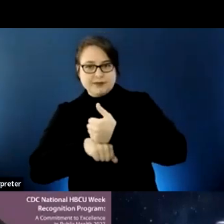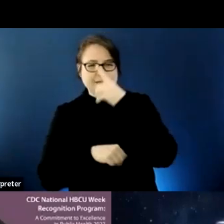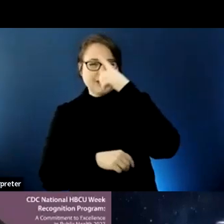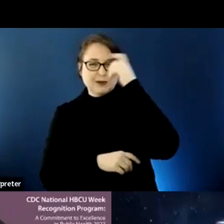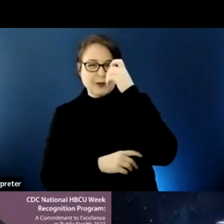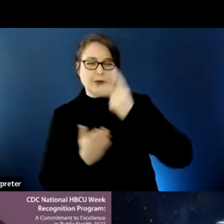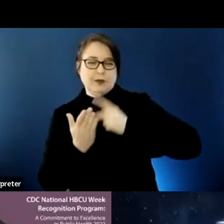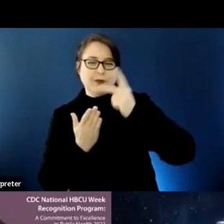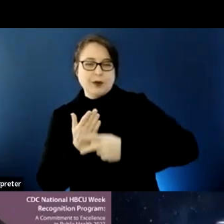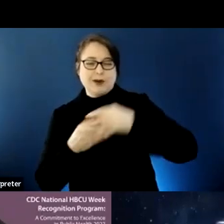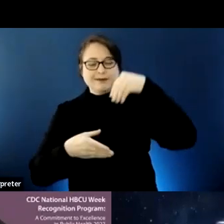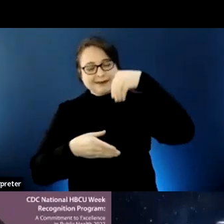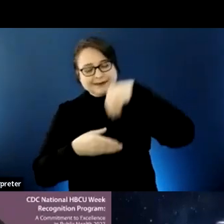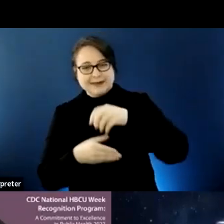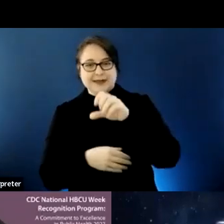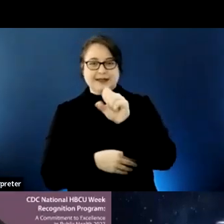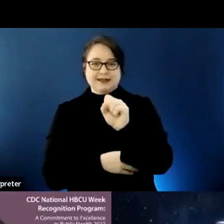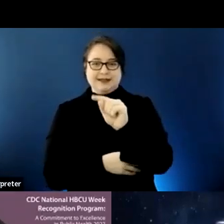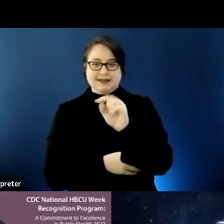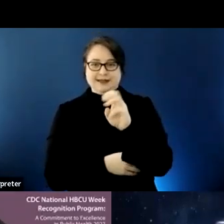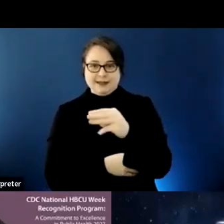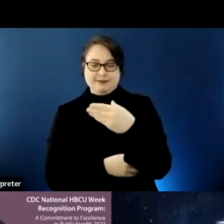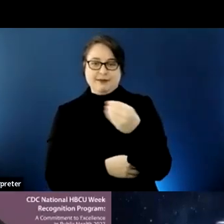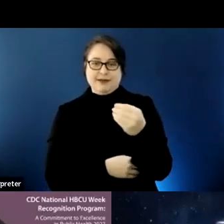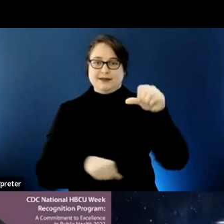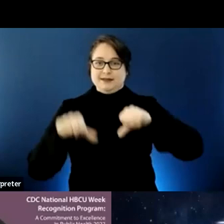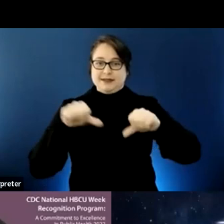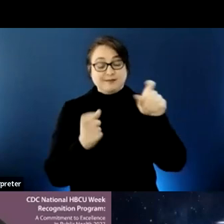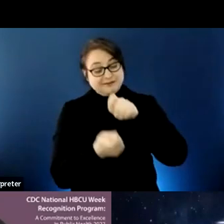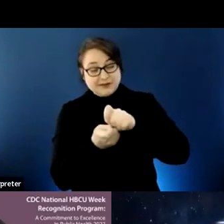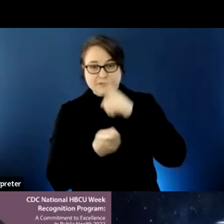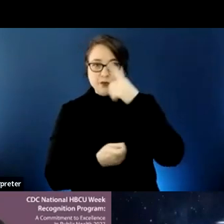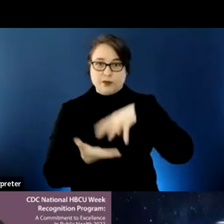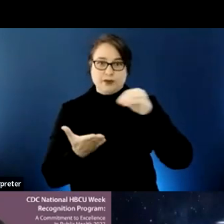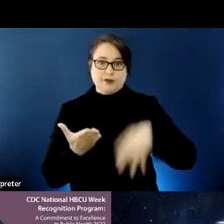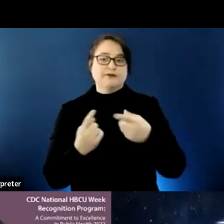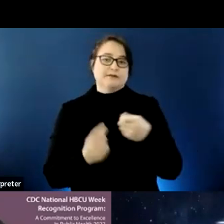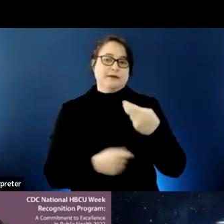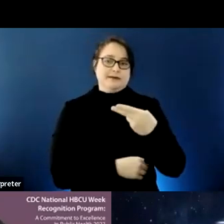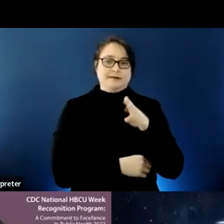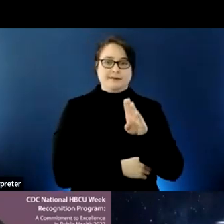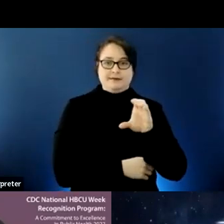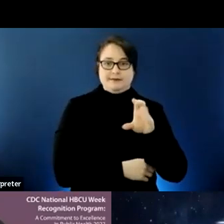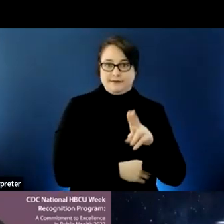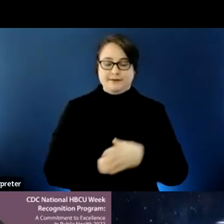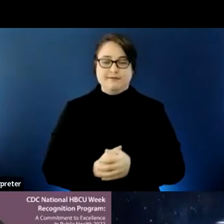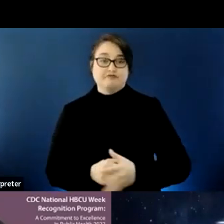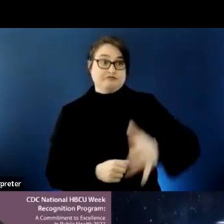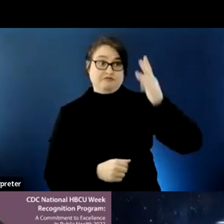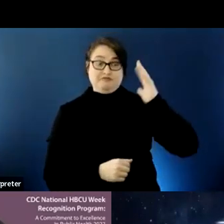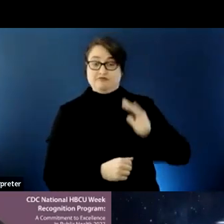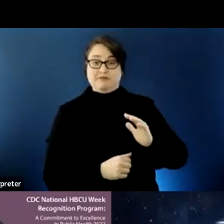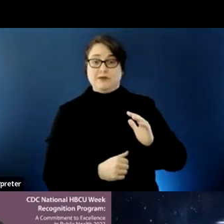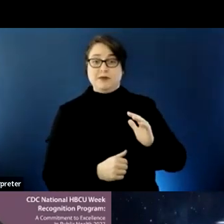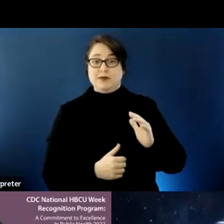science specifically for students from HBCUs. You know, back in the day, a former college student,